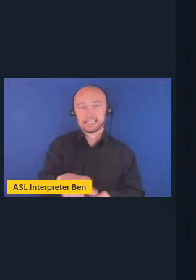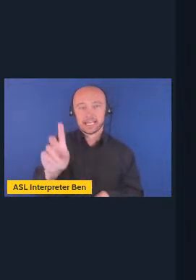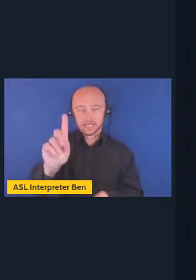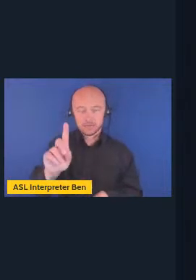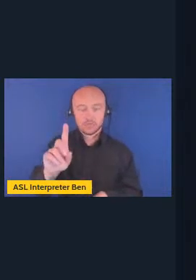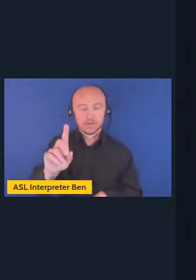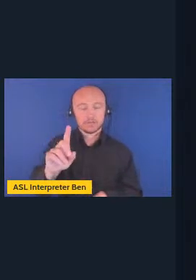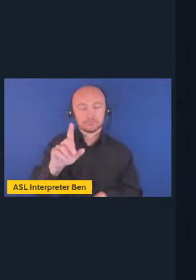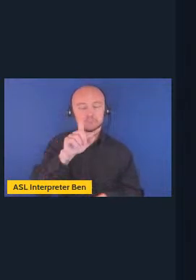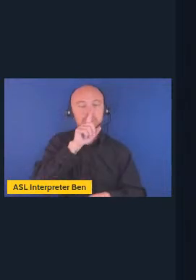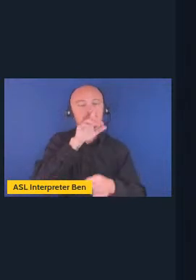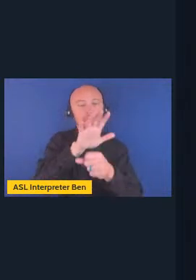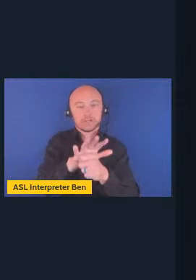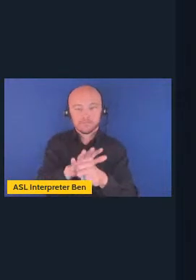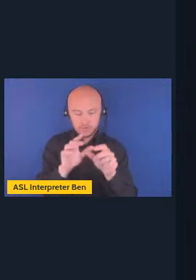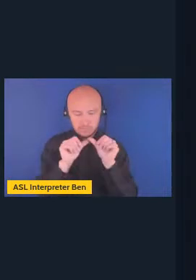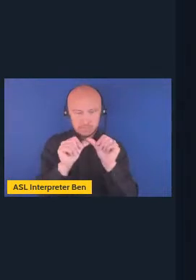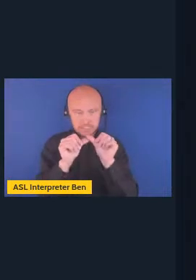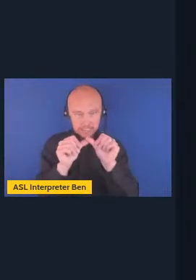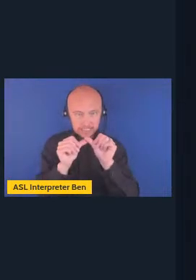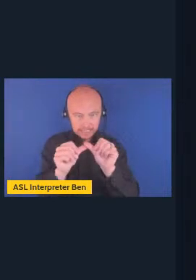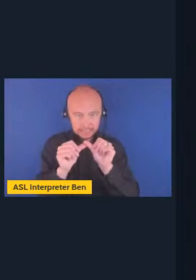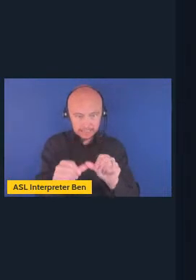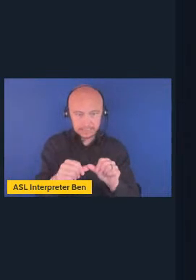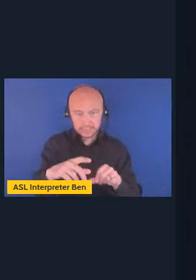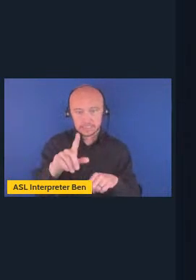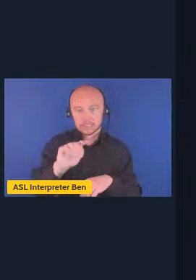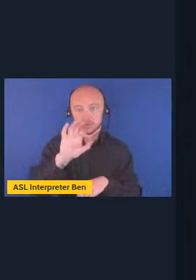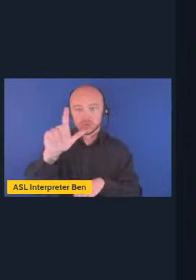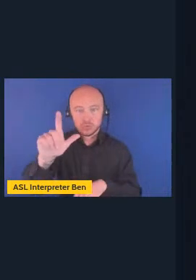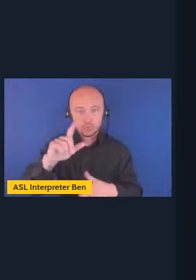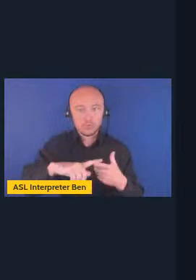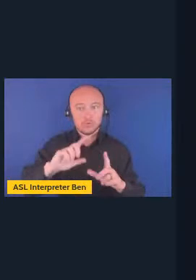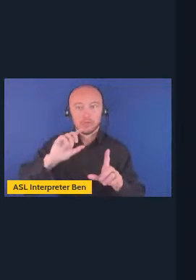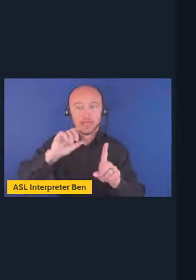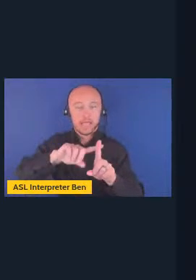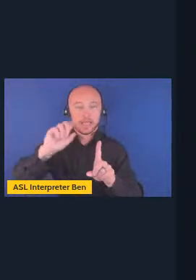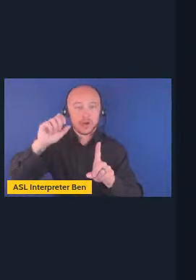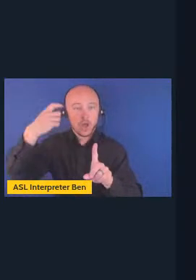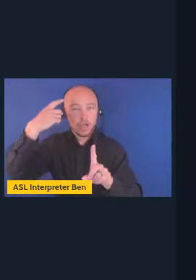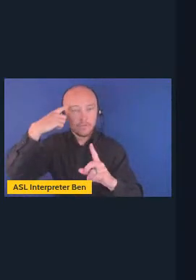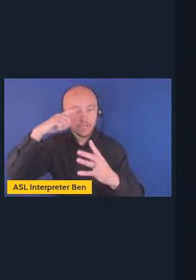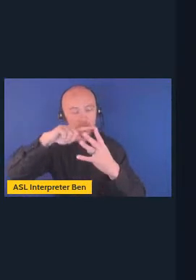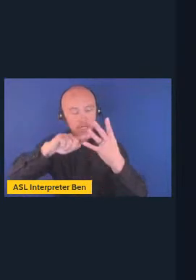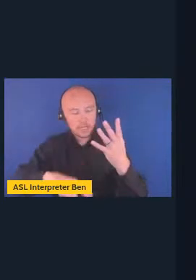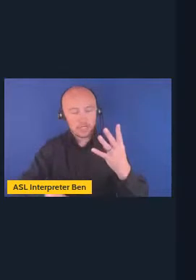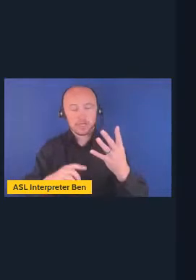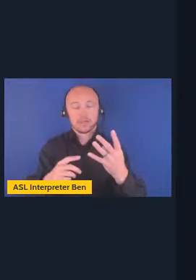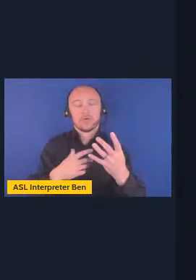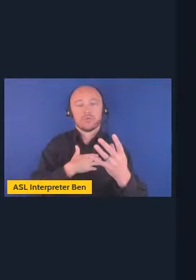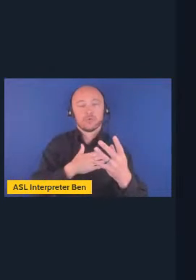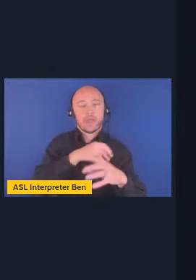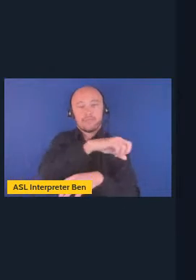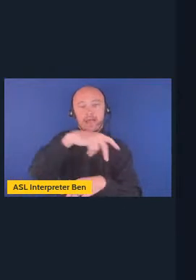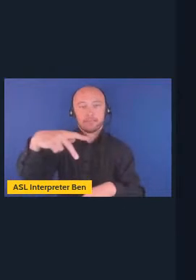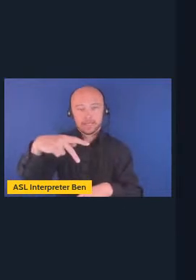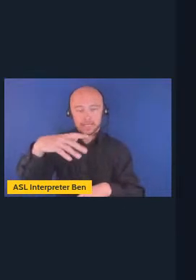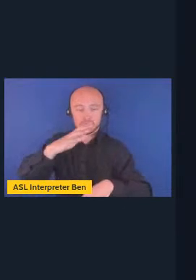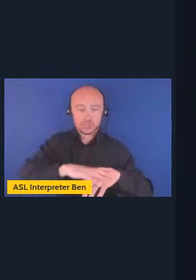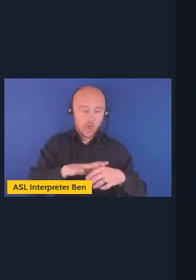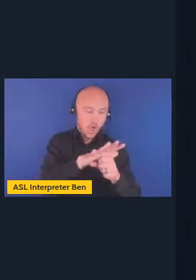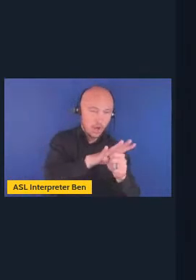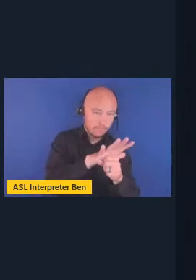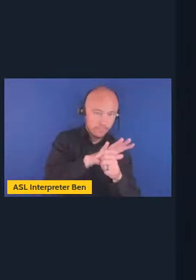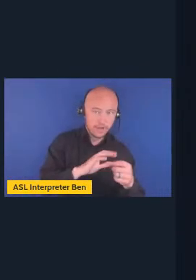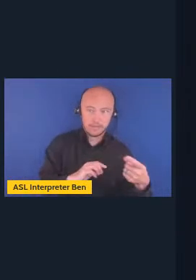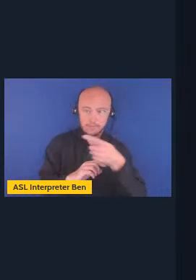ensures consistency in tooling and governance when you migrate your application from on-prem to